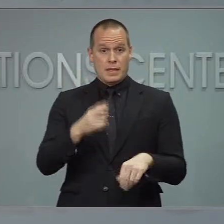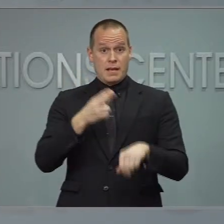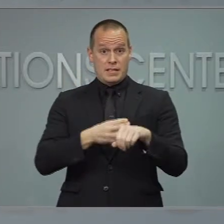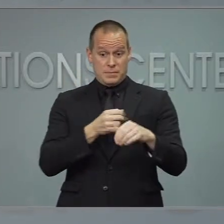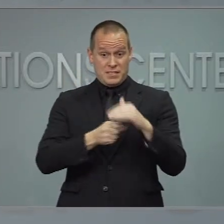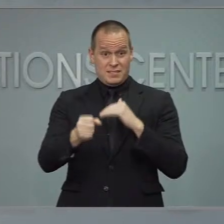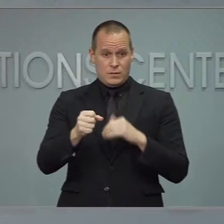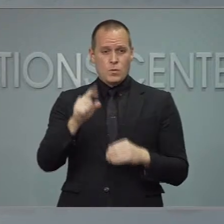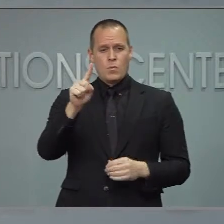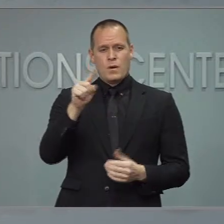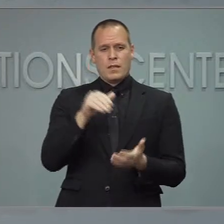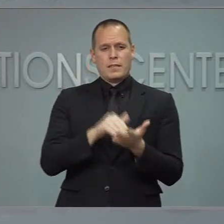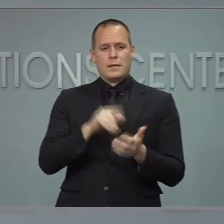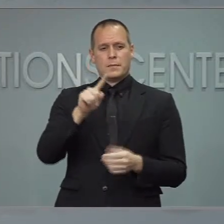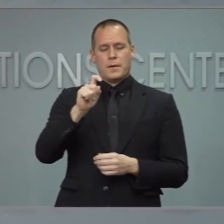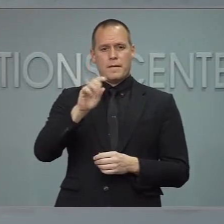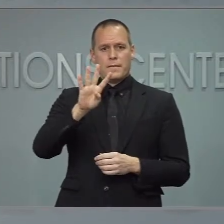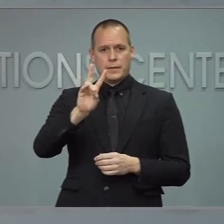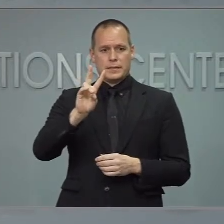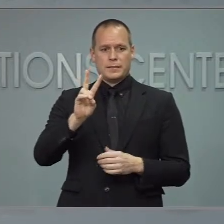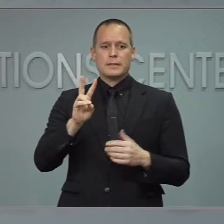1,147 people in the hospital, and sadly,